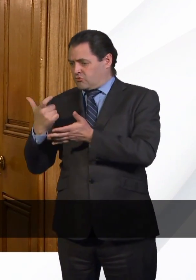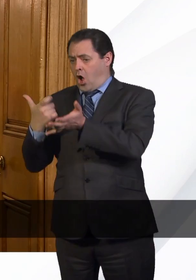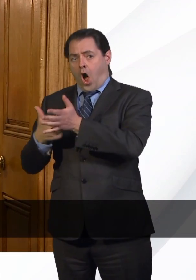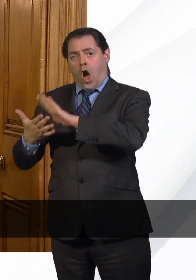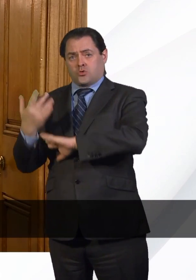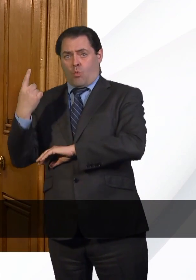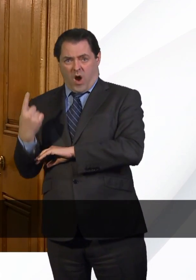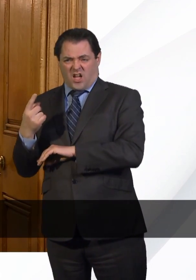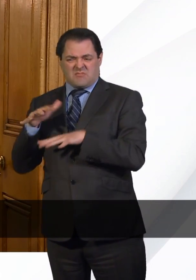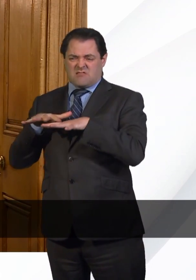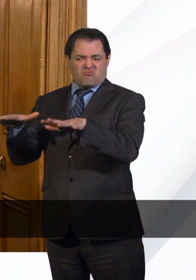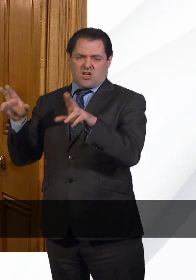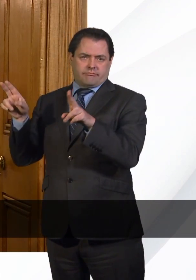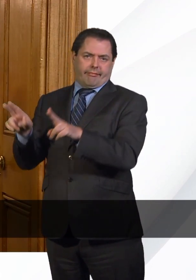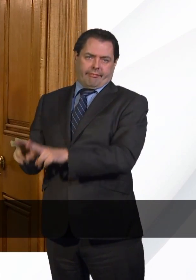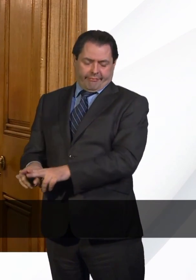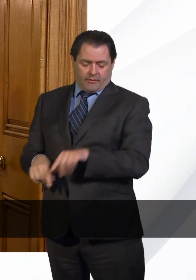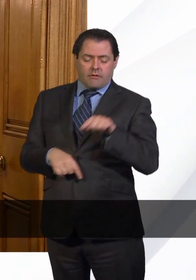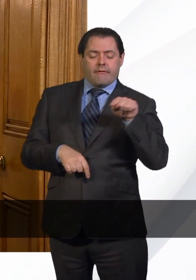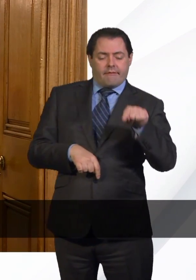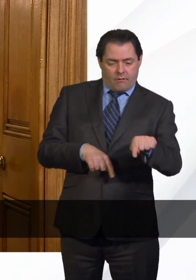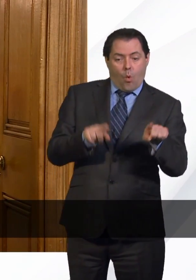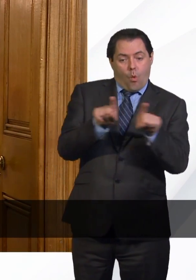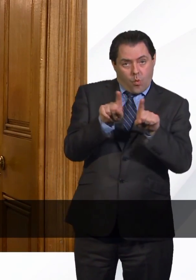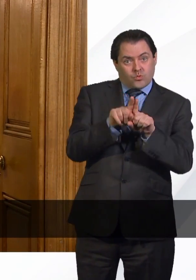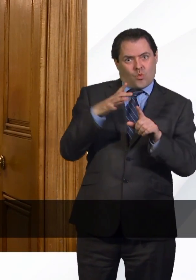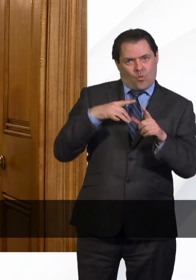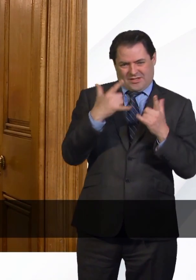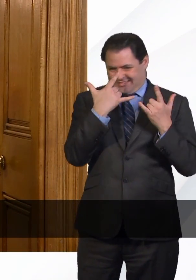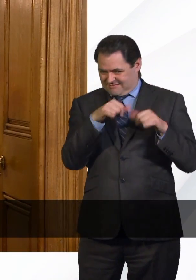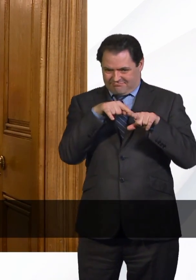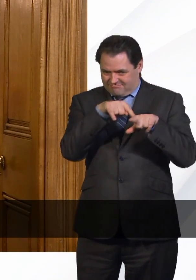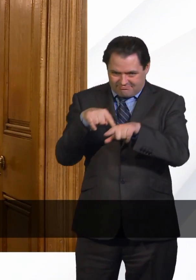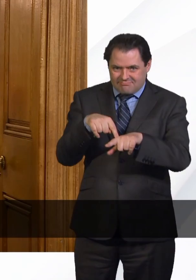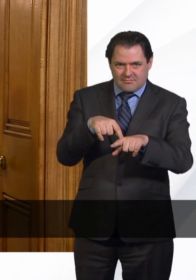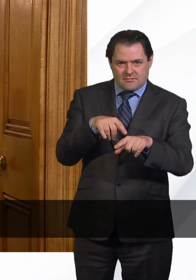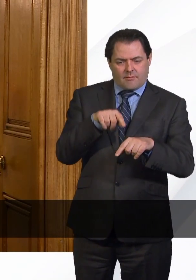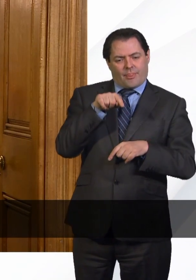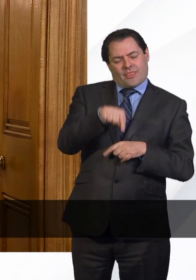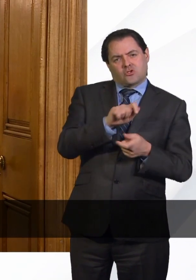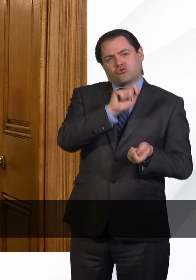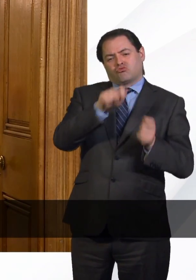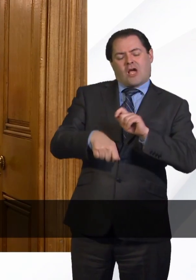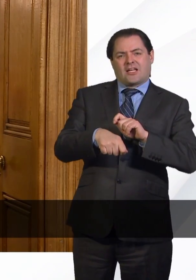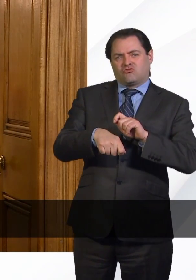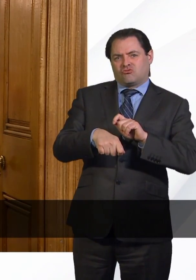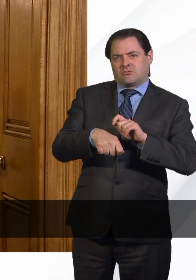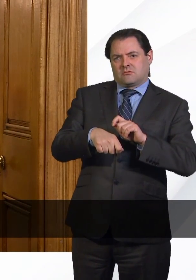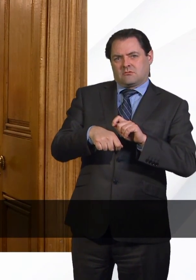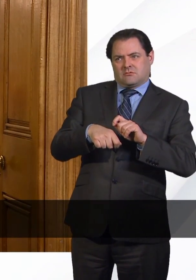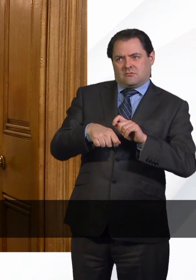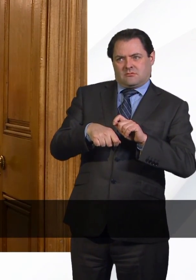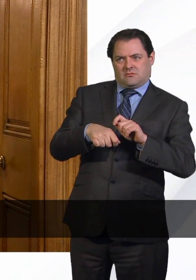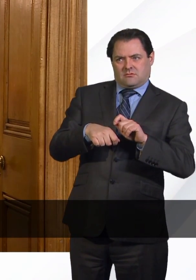having this system in place nationally and making changes to the social distancing measures. There isn't